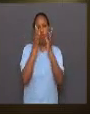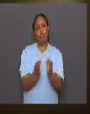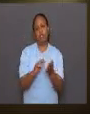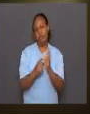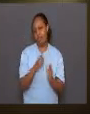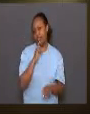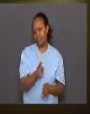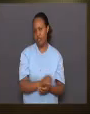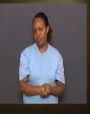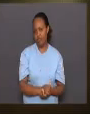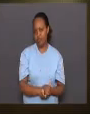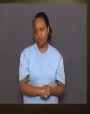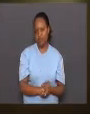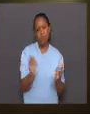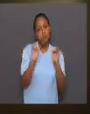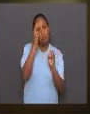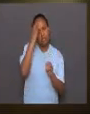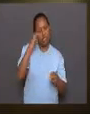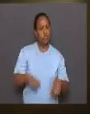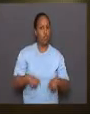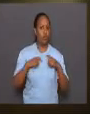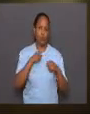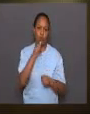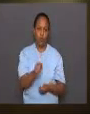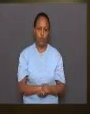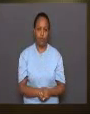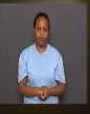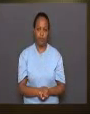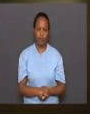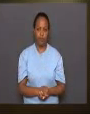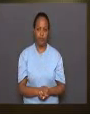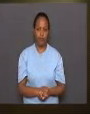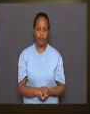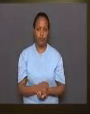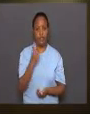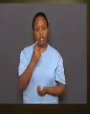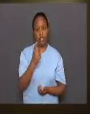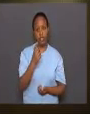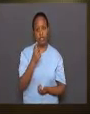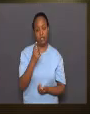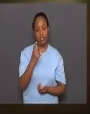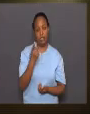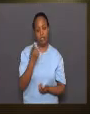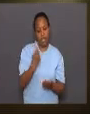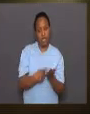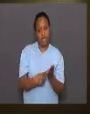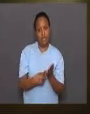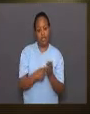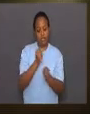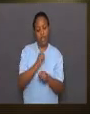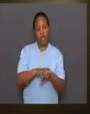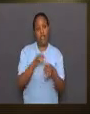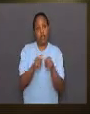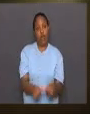government, it means that a ruling body is unrestrained and autocratic in